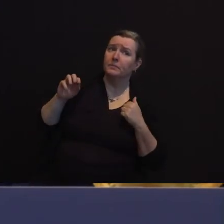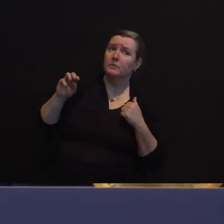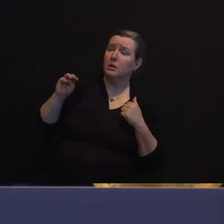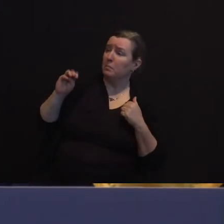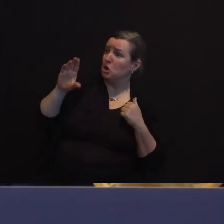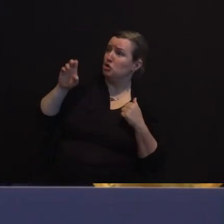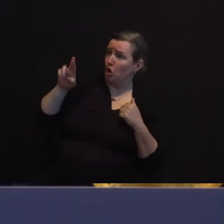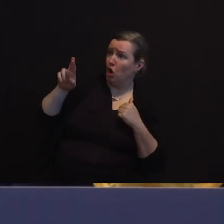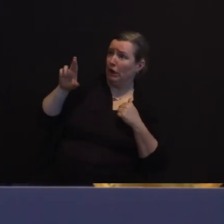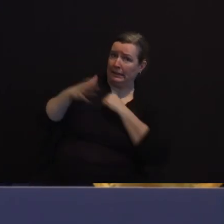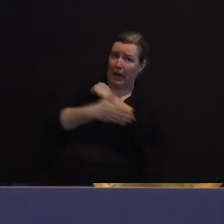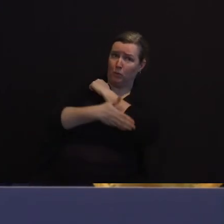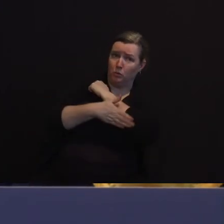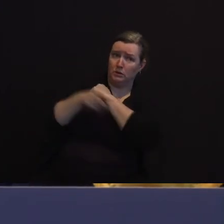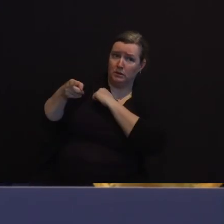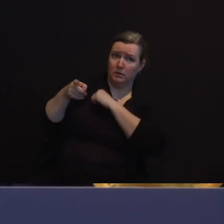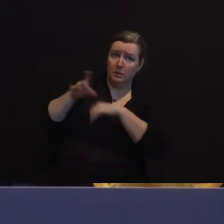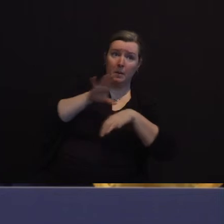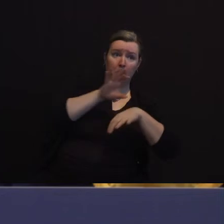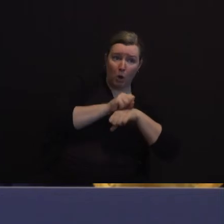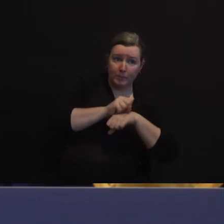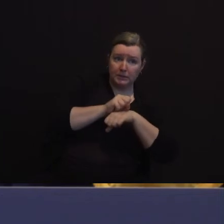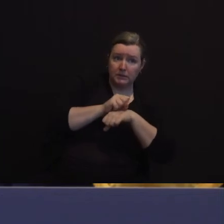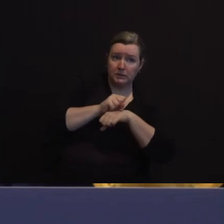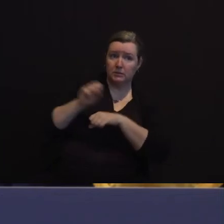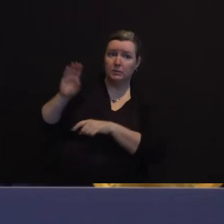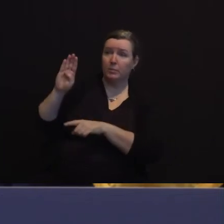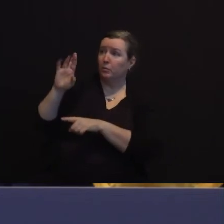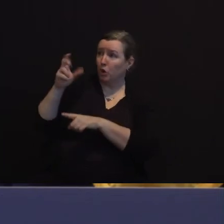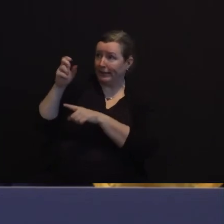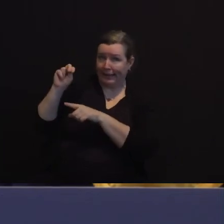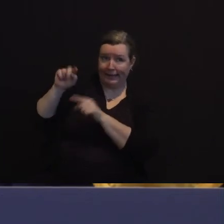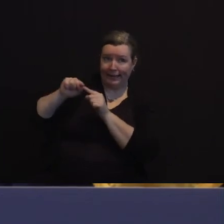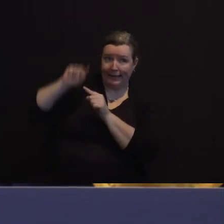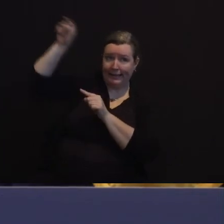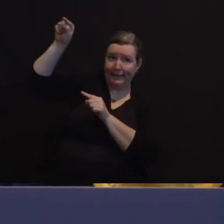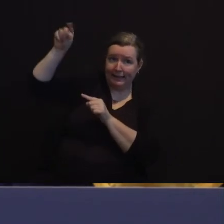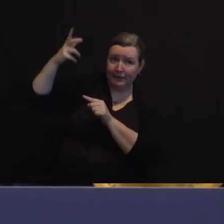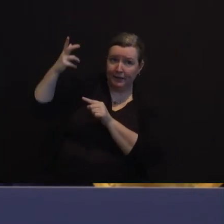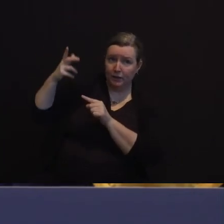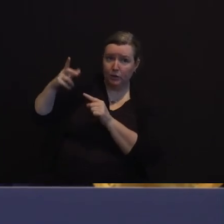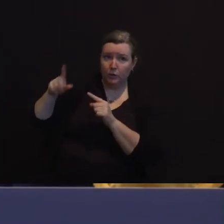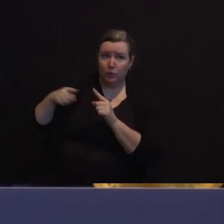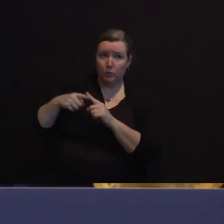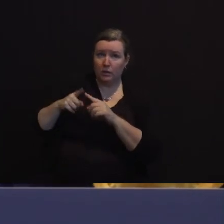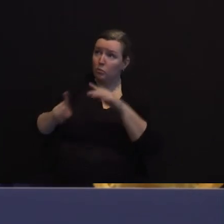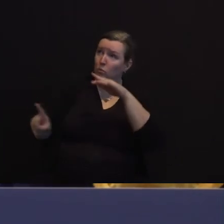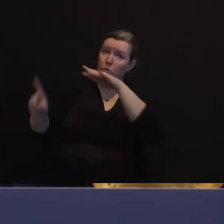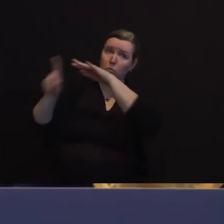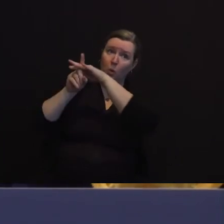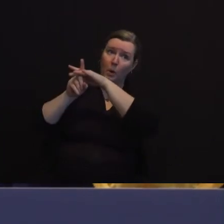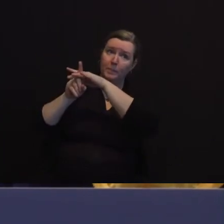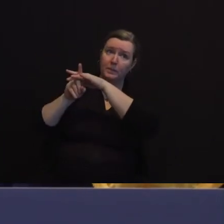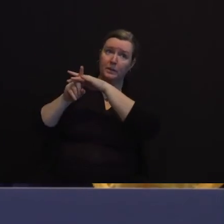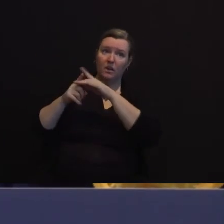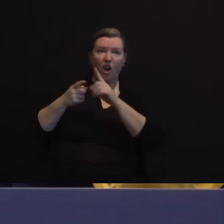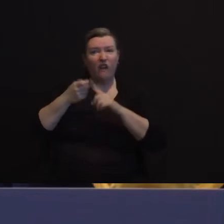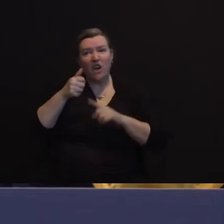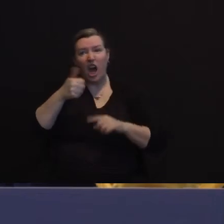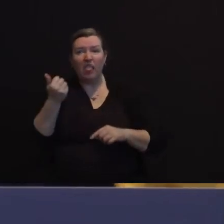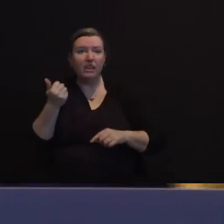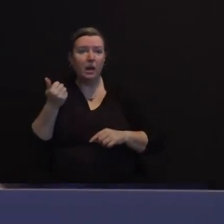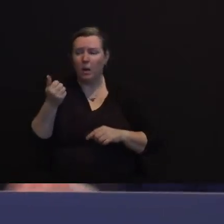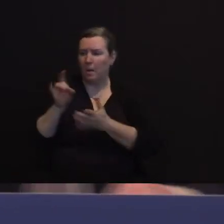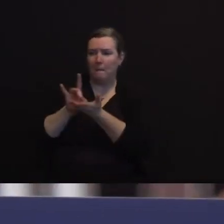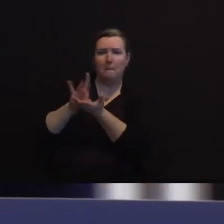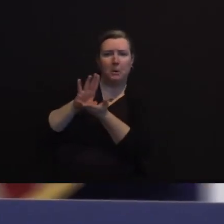County, they get an appointment. Are they going to show up there and be told, oh, sorry, you don't live here, you can't get a shot? My understanding is most of the people